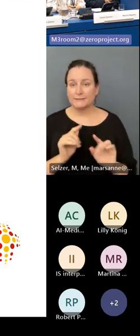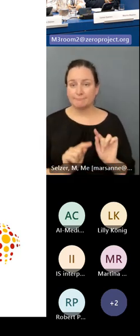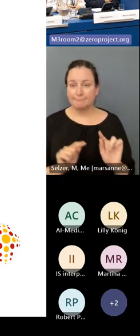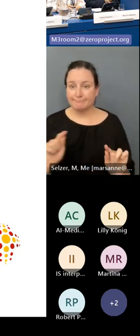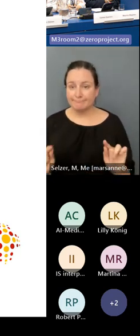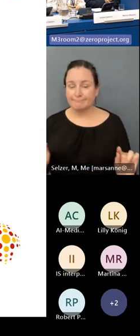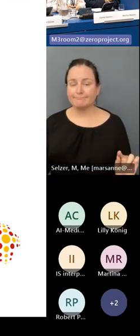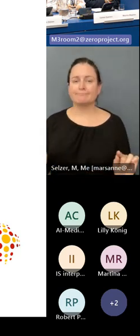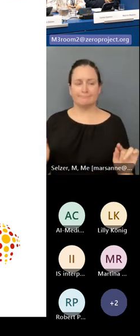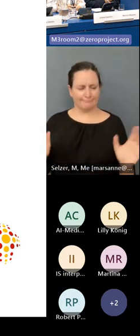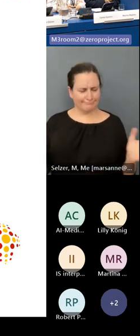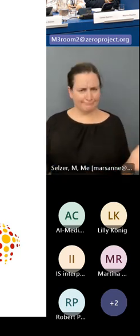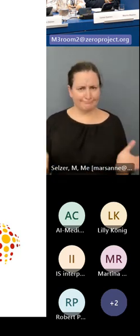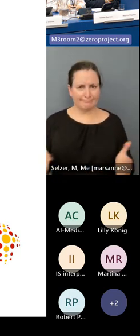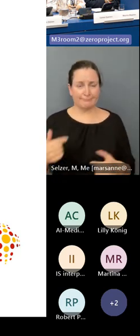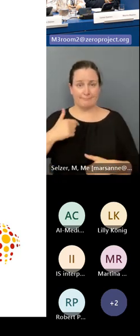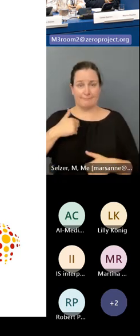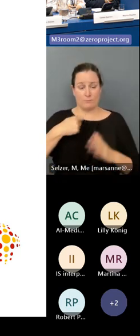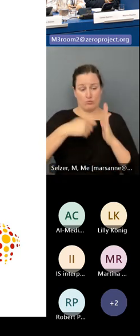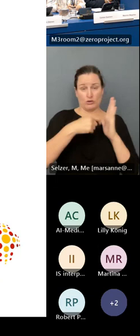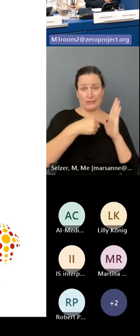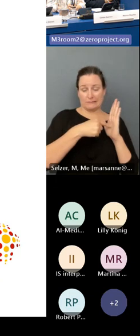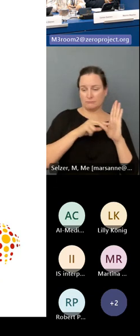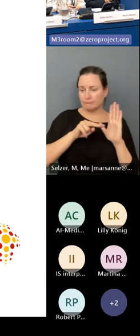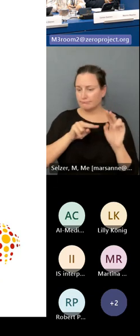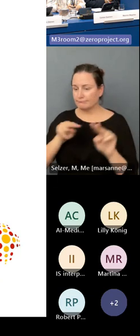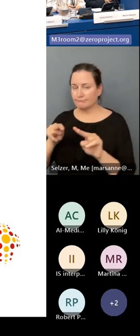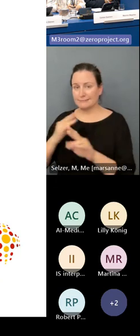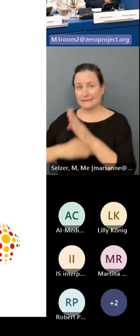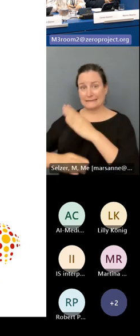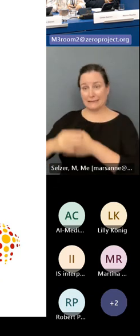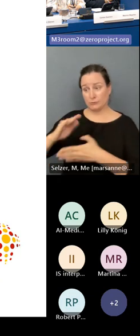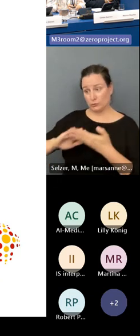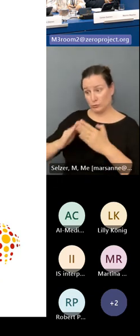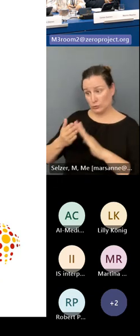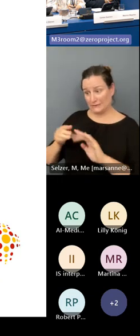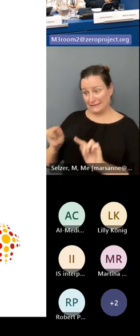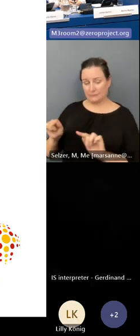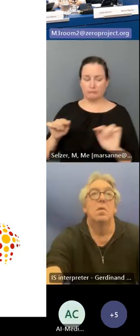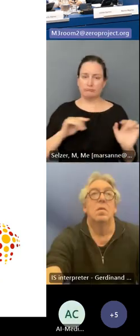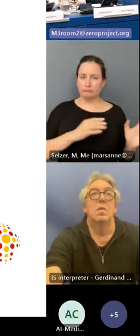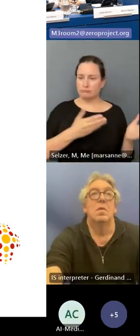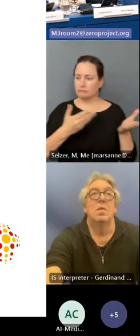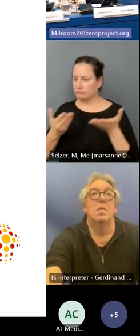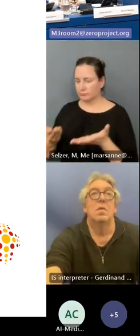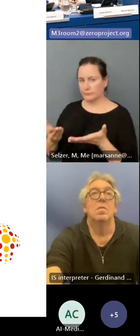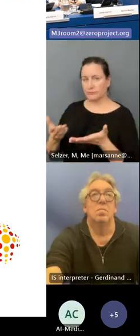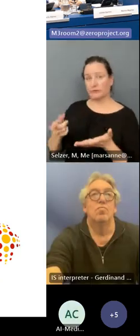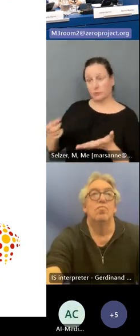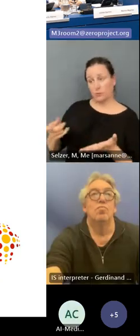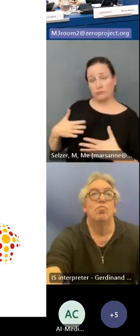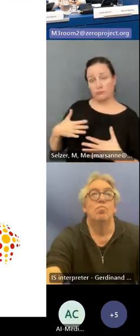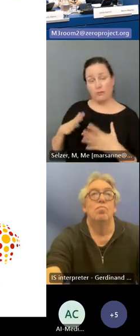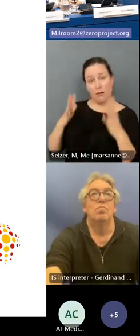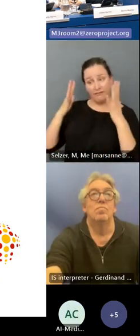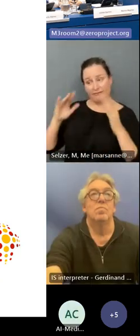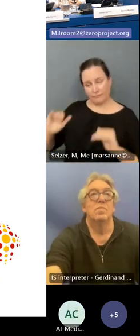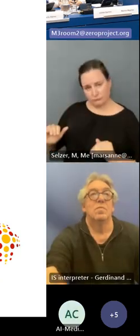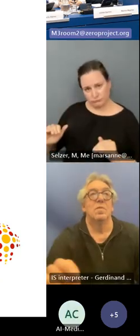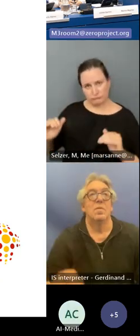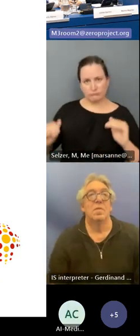empower people with disabilities, their families, and their communities so they can live in a fulfilled their rights.